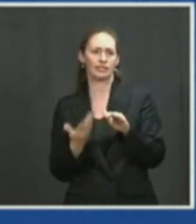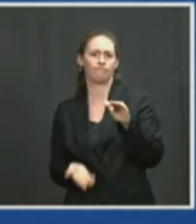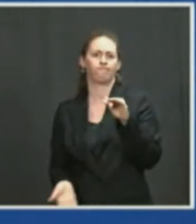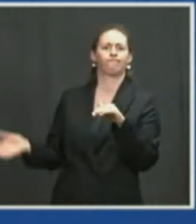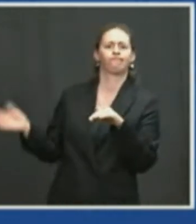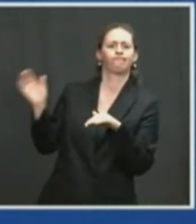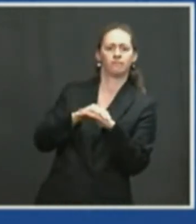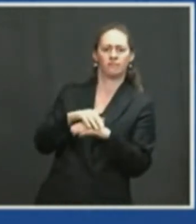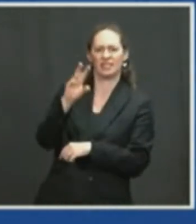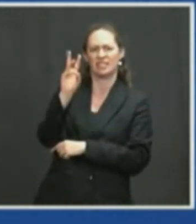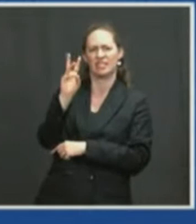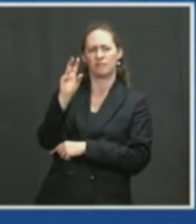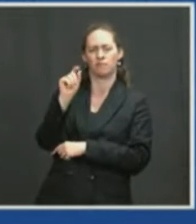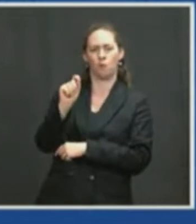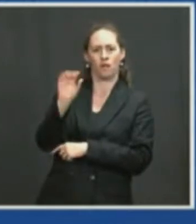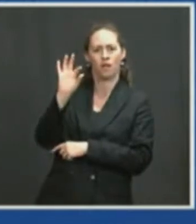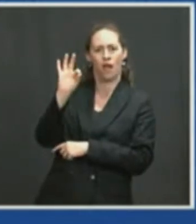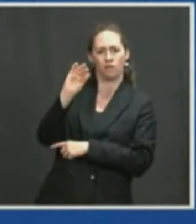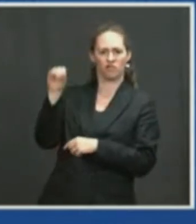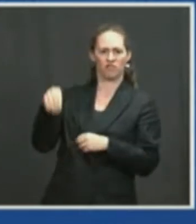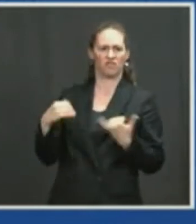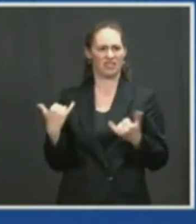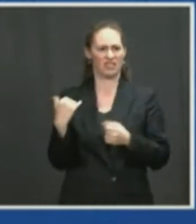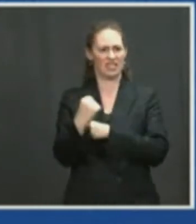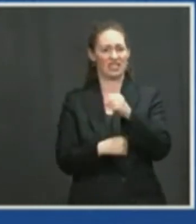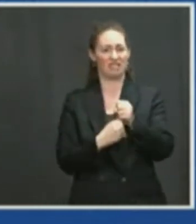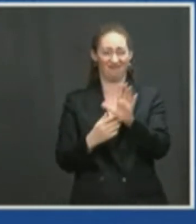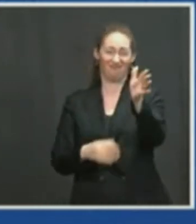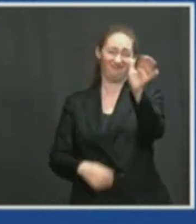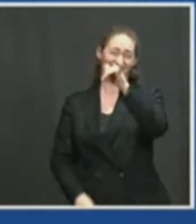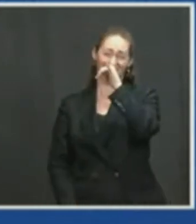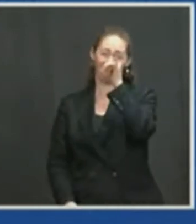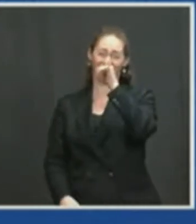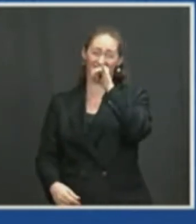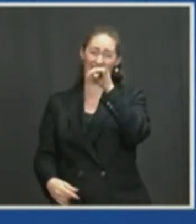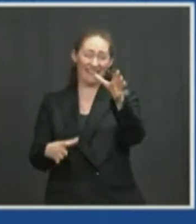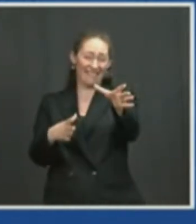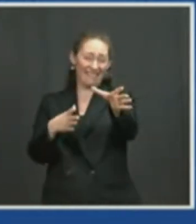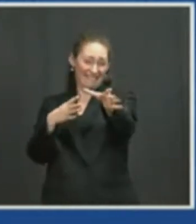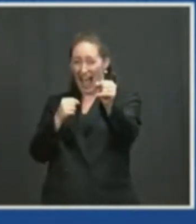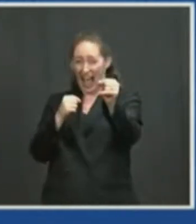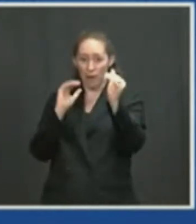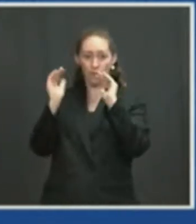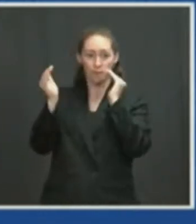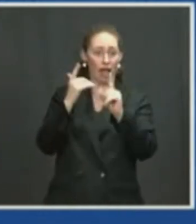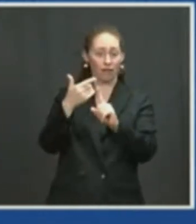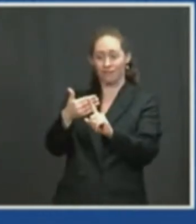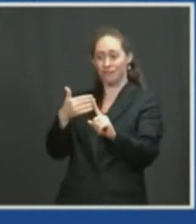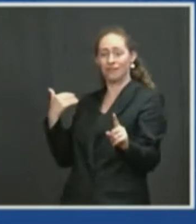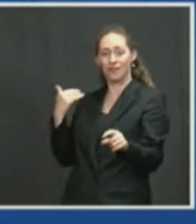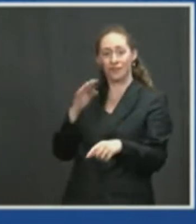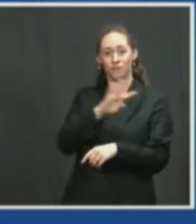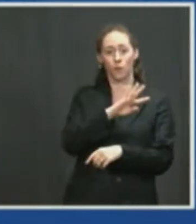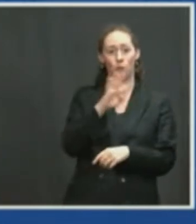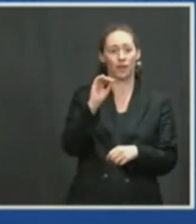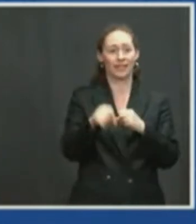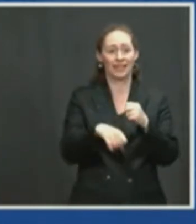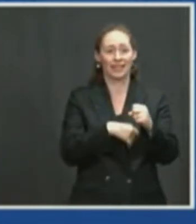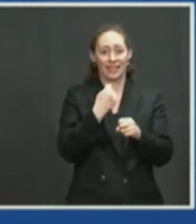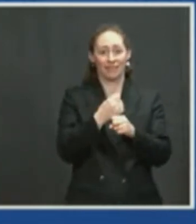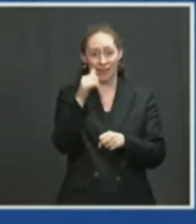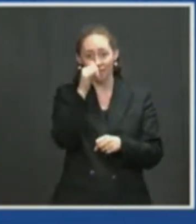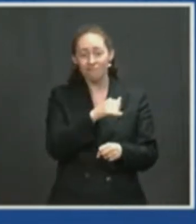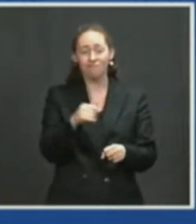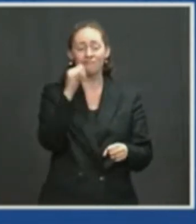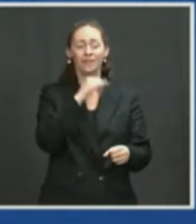2021. That's the fastest pace in nearly 4 decades. In fact, the U.S. is the only major